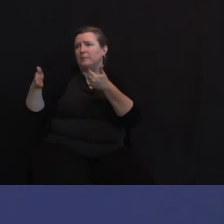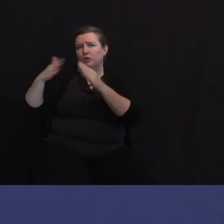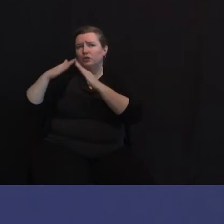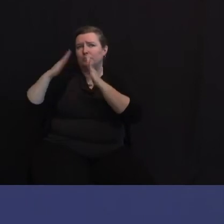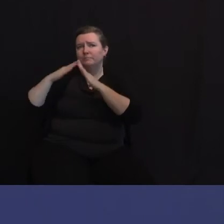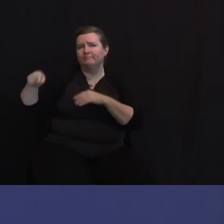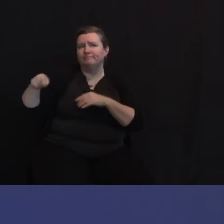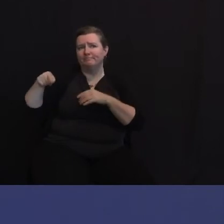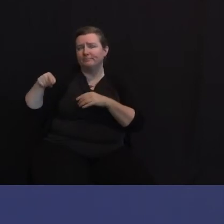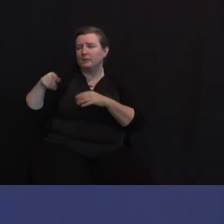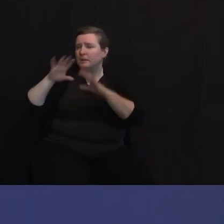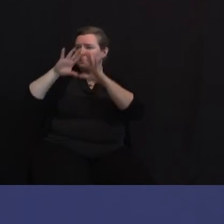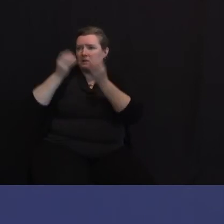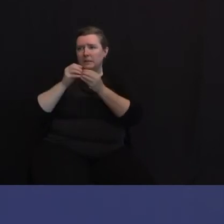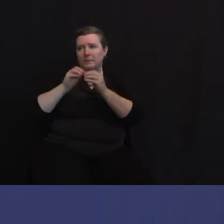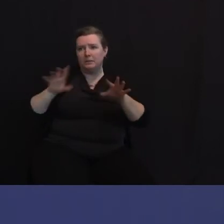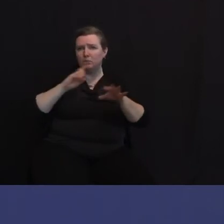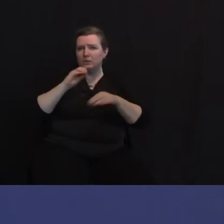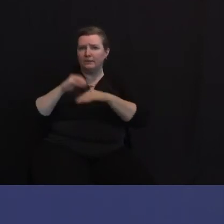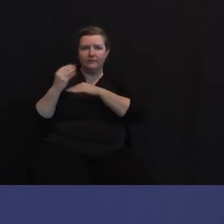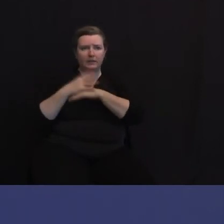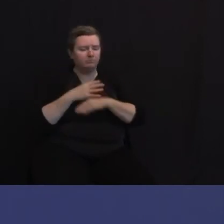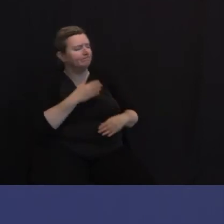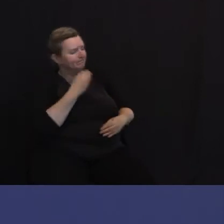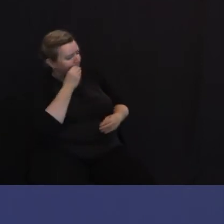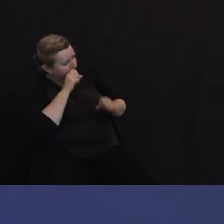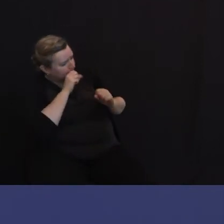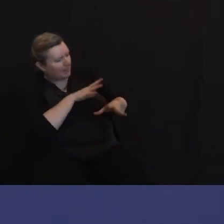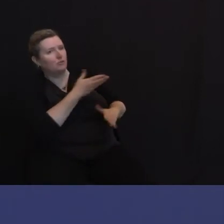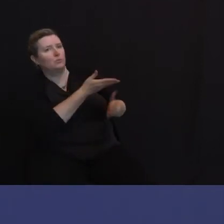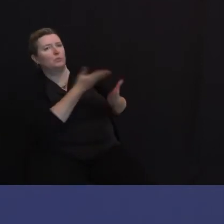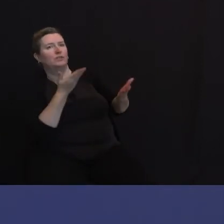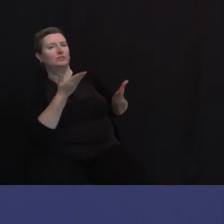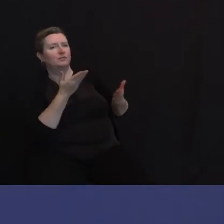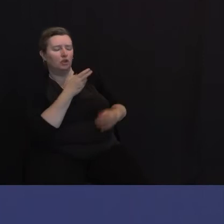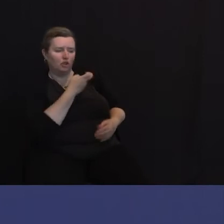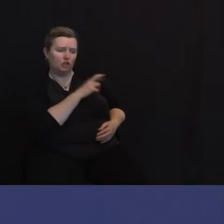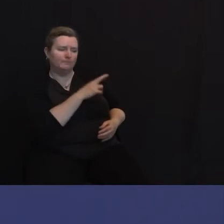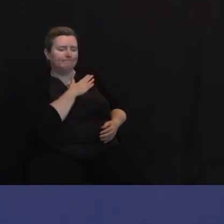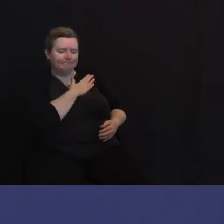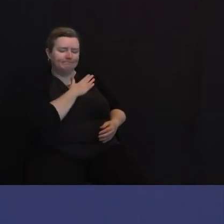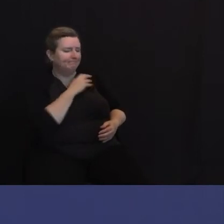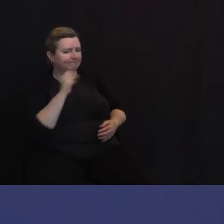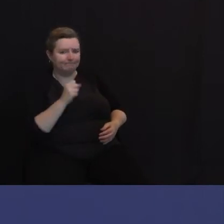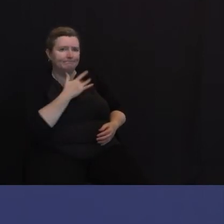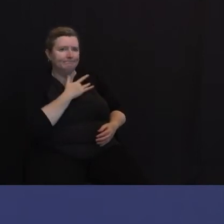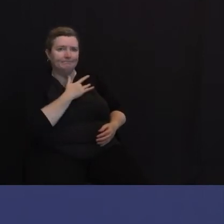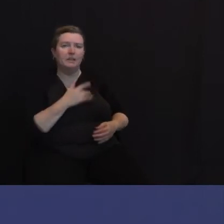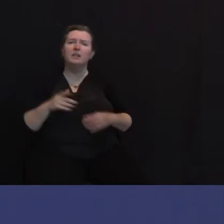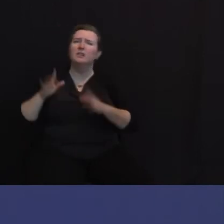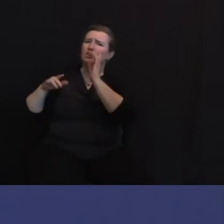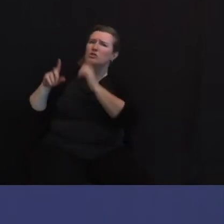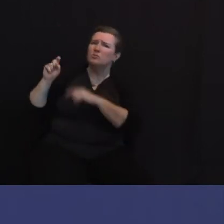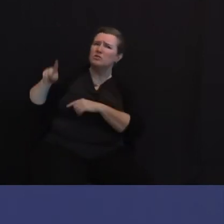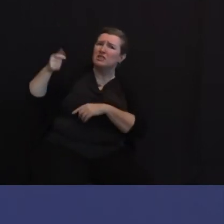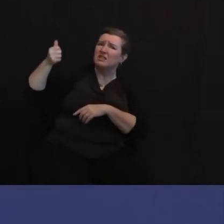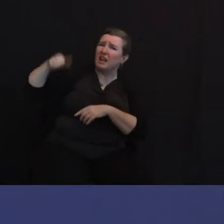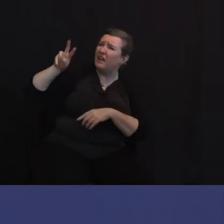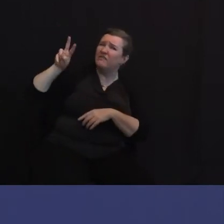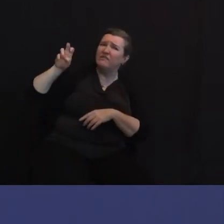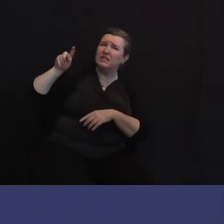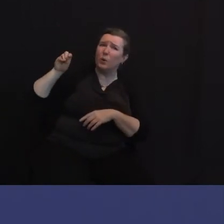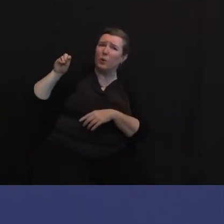and everyone. God bless her, and thank you for saying that. So this is a question from Leah Mishkin in our newsroom. You vetoed Senator Sarlo's first bill